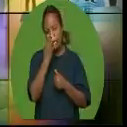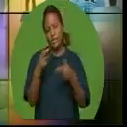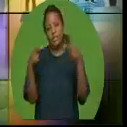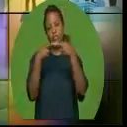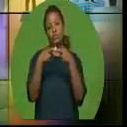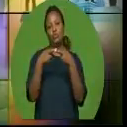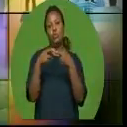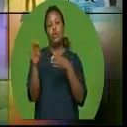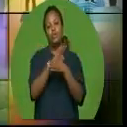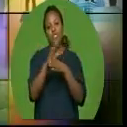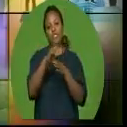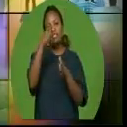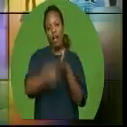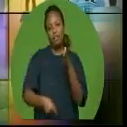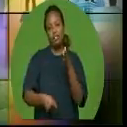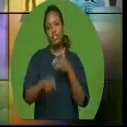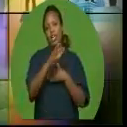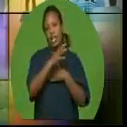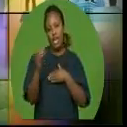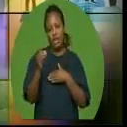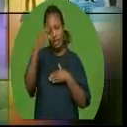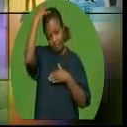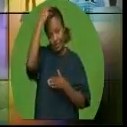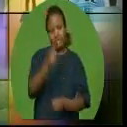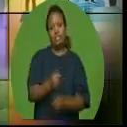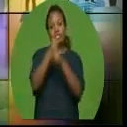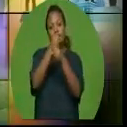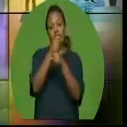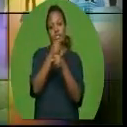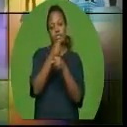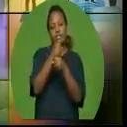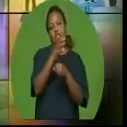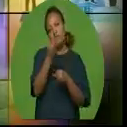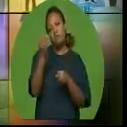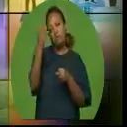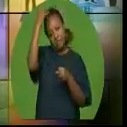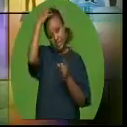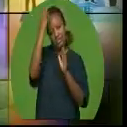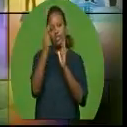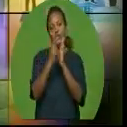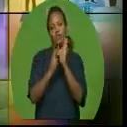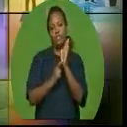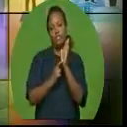commonly related to business taxes and subsidies, as well as government